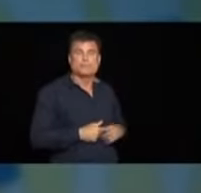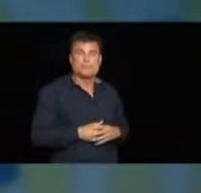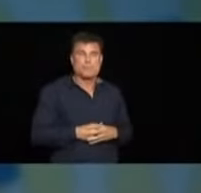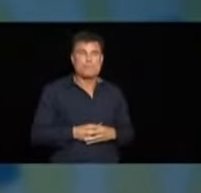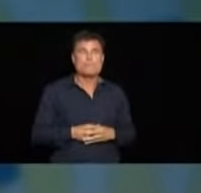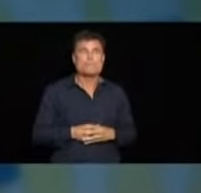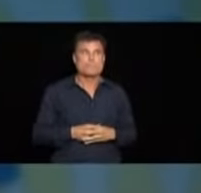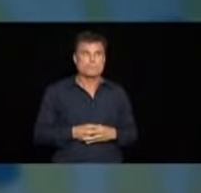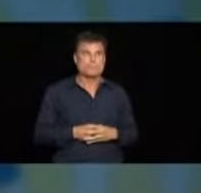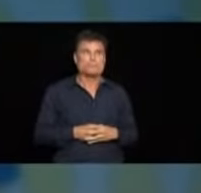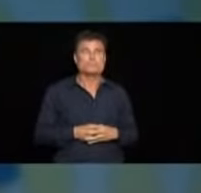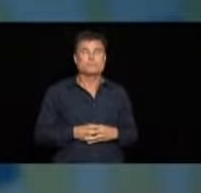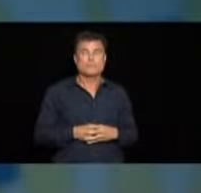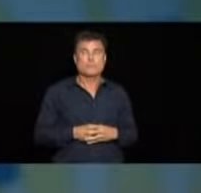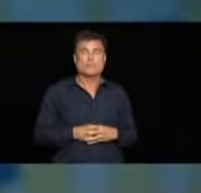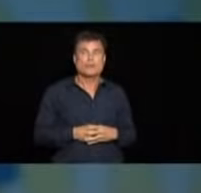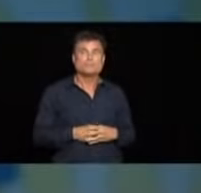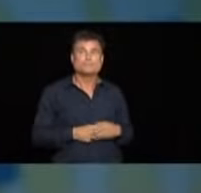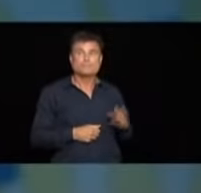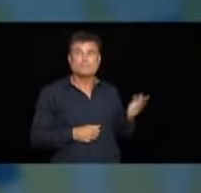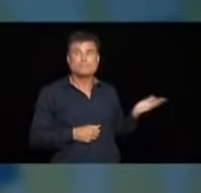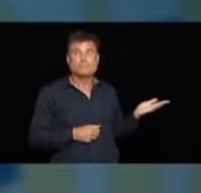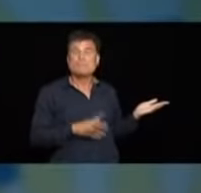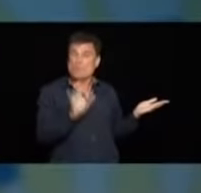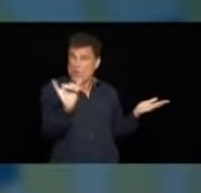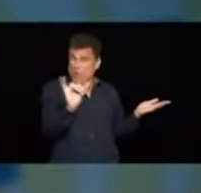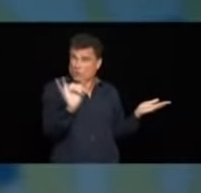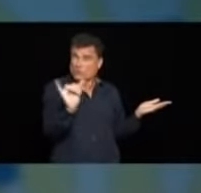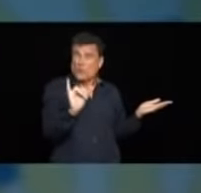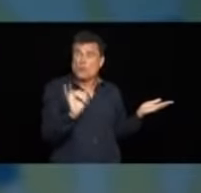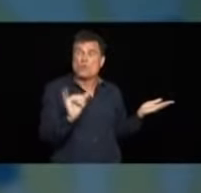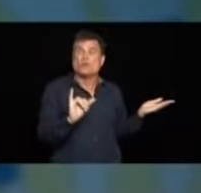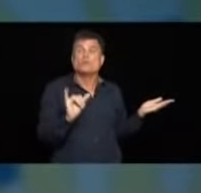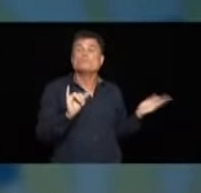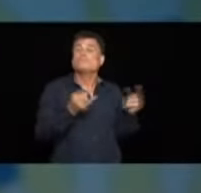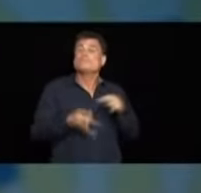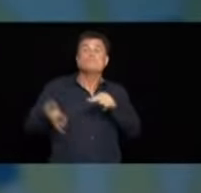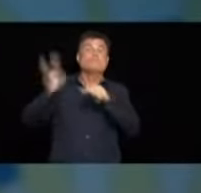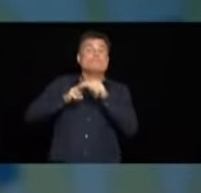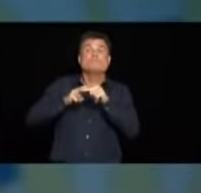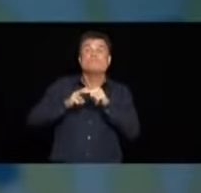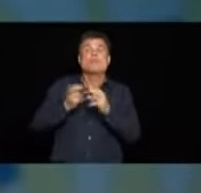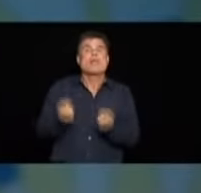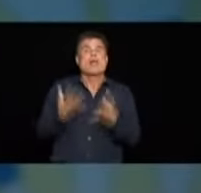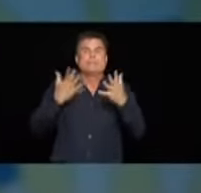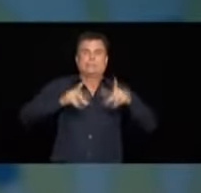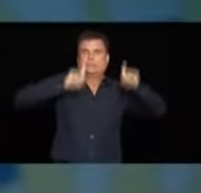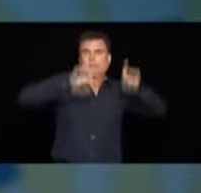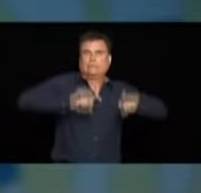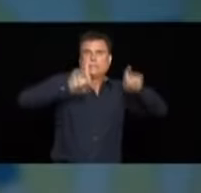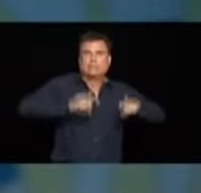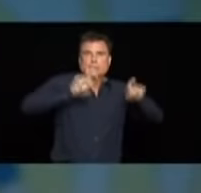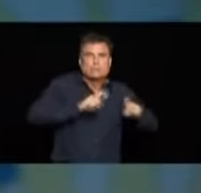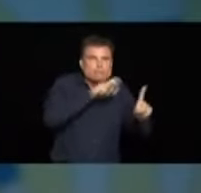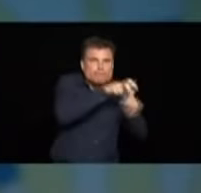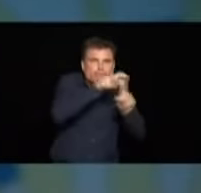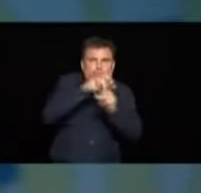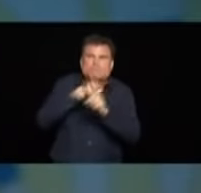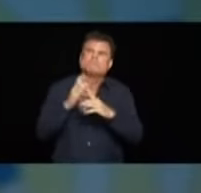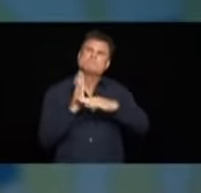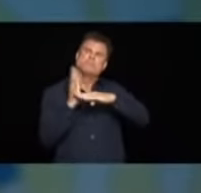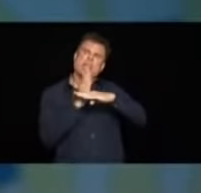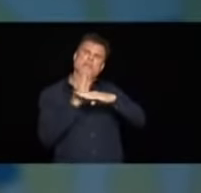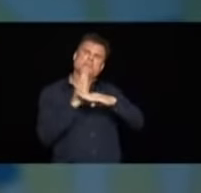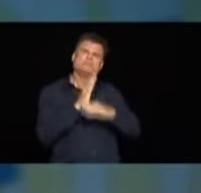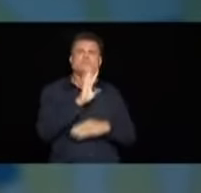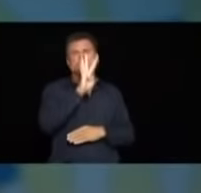the last few weeks. And we have also had a substantial increase in the number of tests that we're doing every day, with an average being